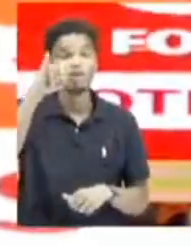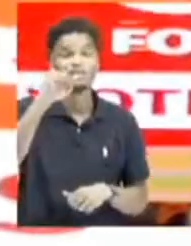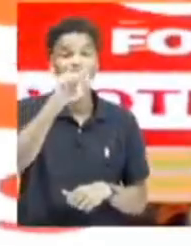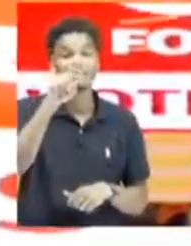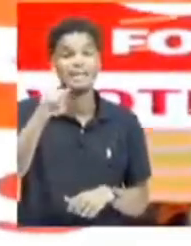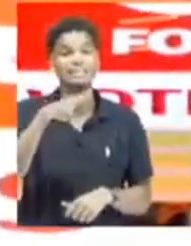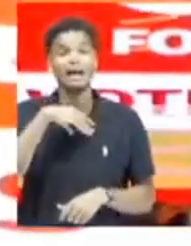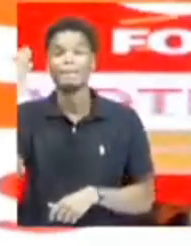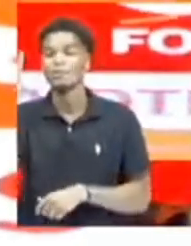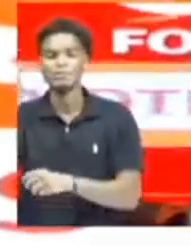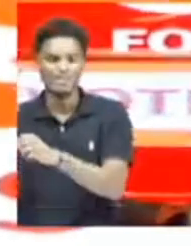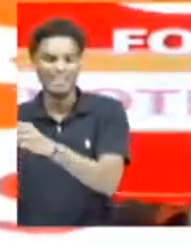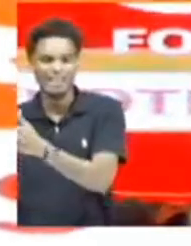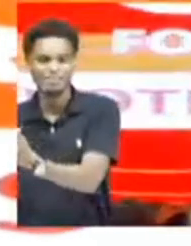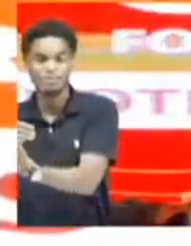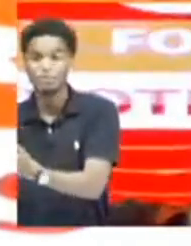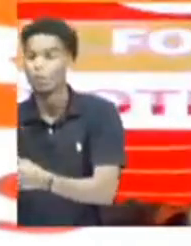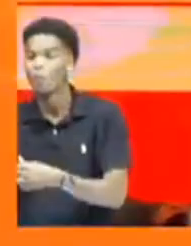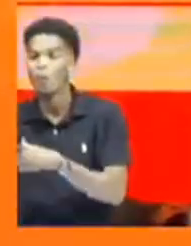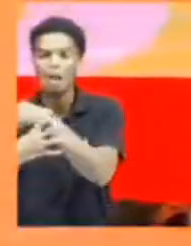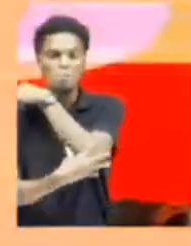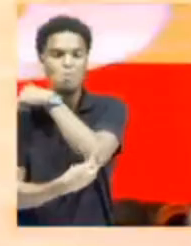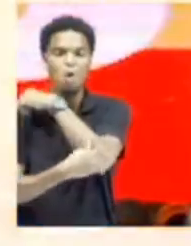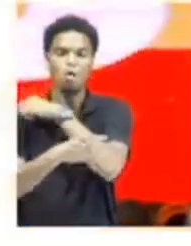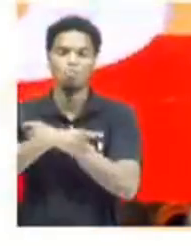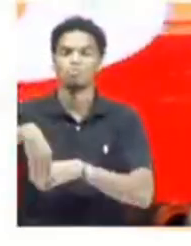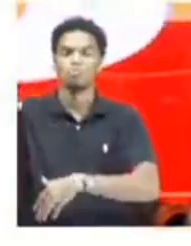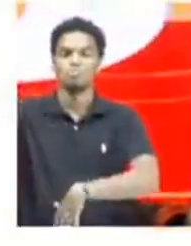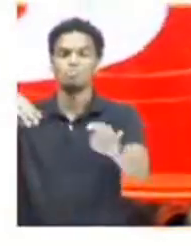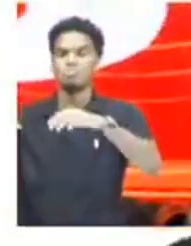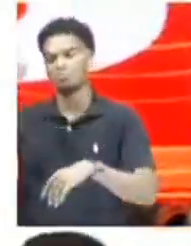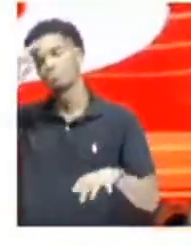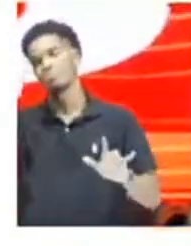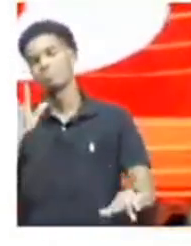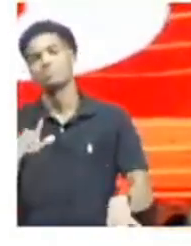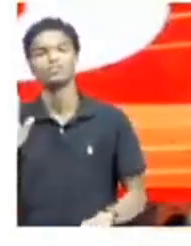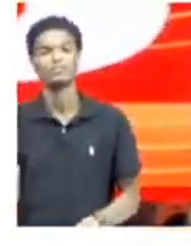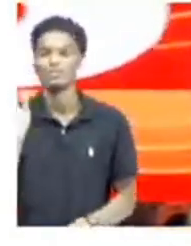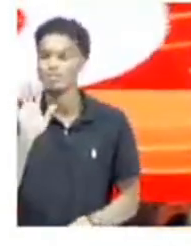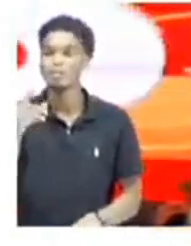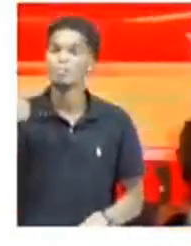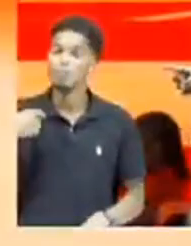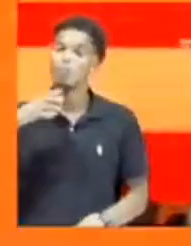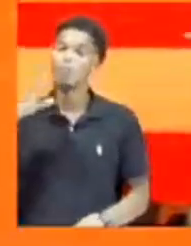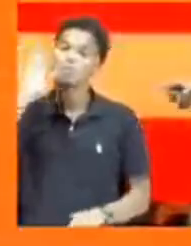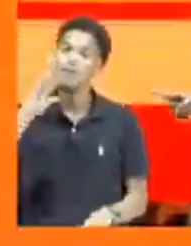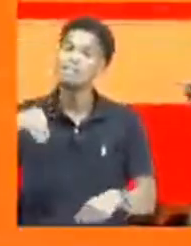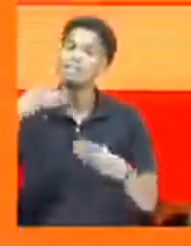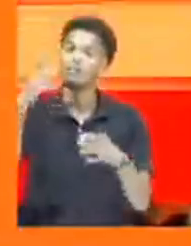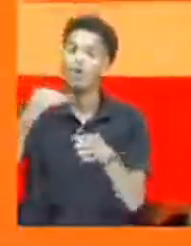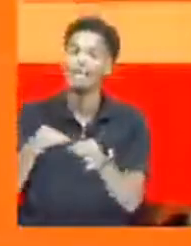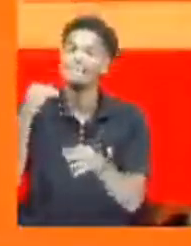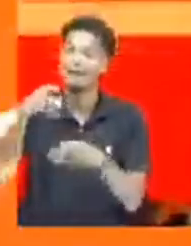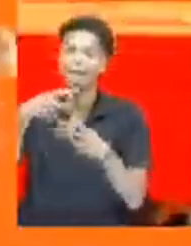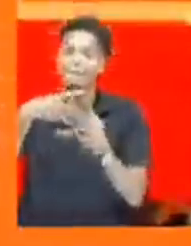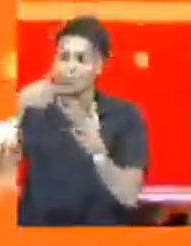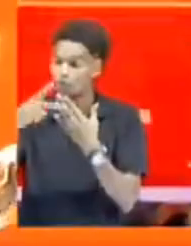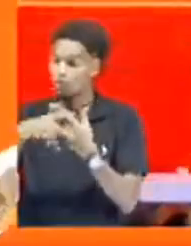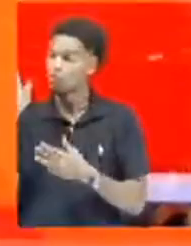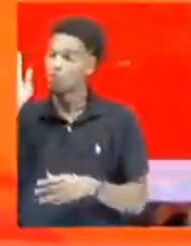an extension program that you apply for your extension and move forward with your